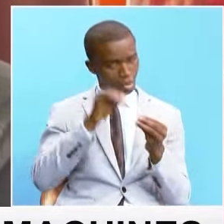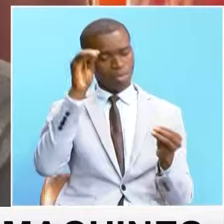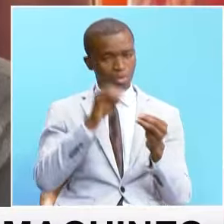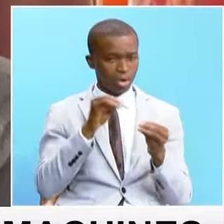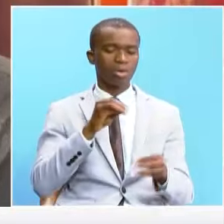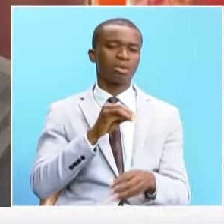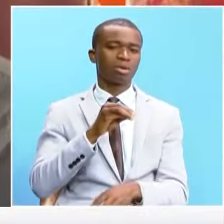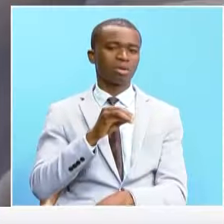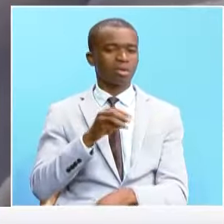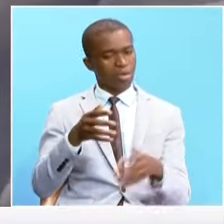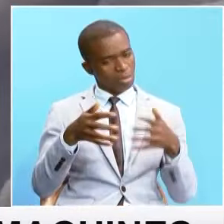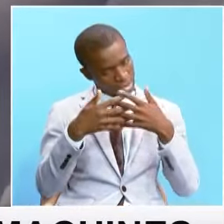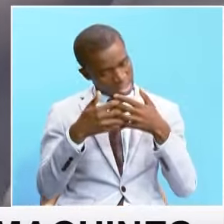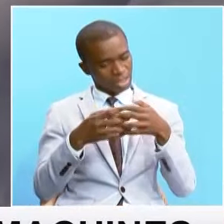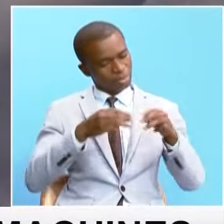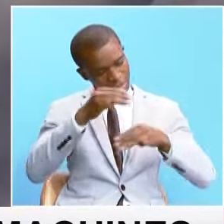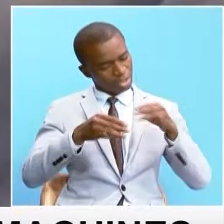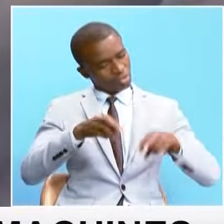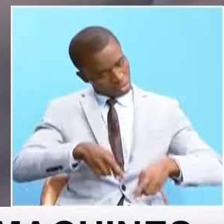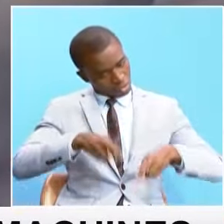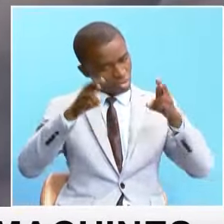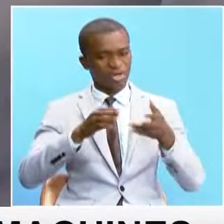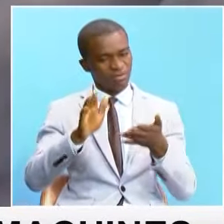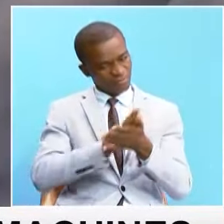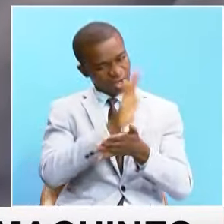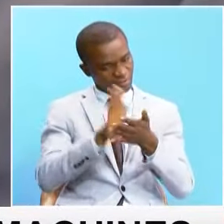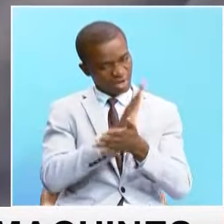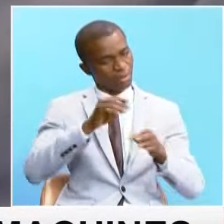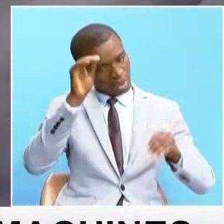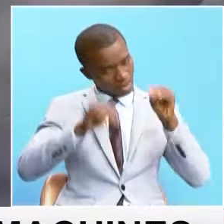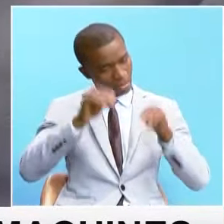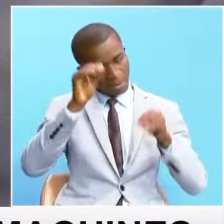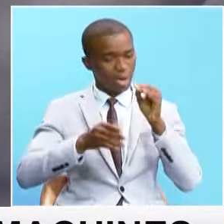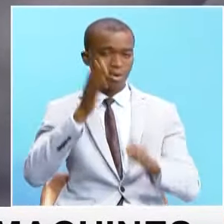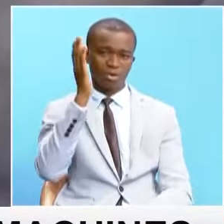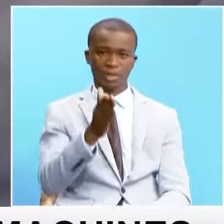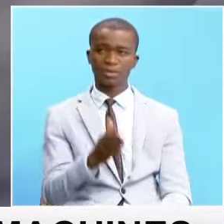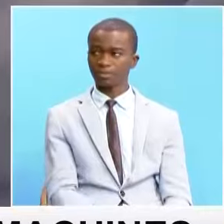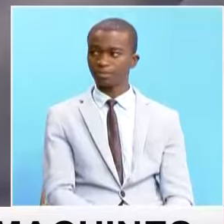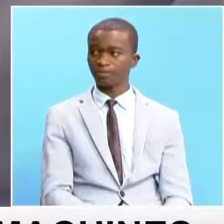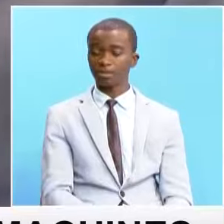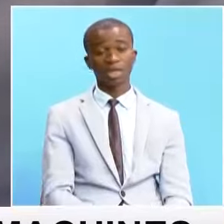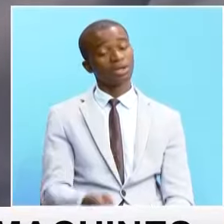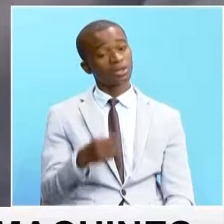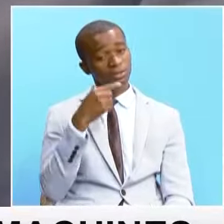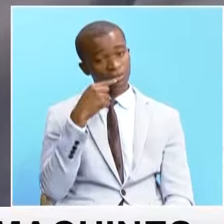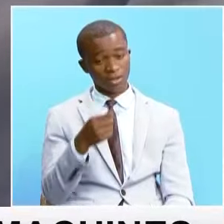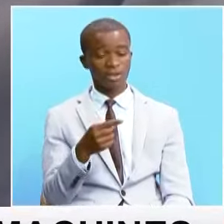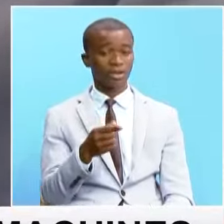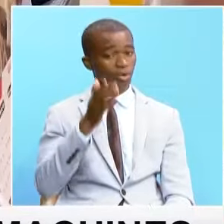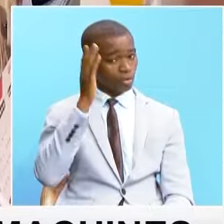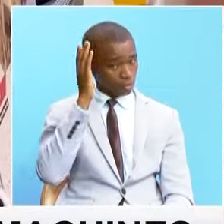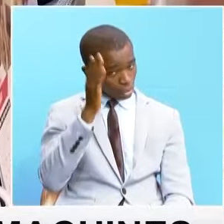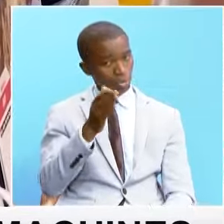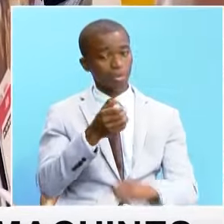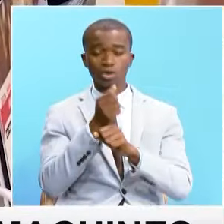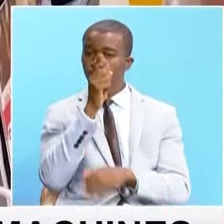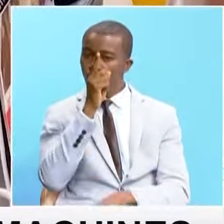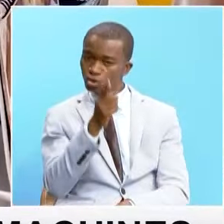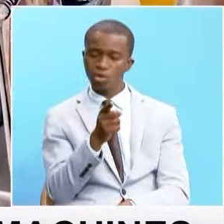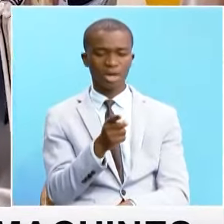roads in the district. Mr. Msuku is already targeting to open up and upgrade the road network within the district, which has been